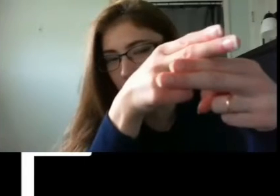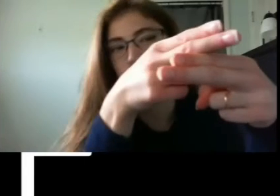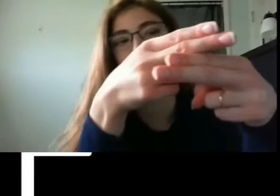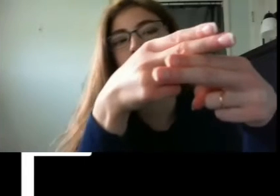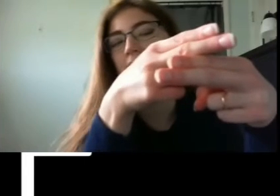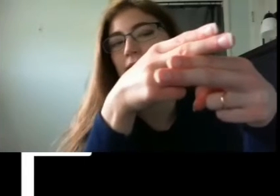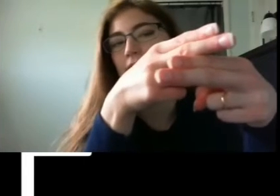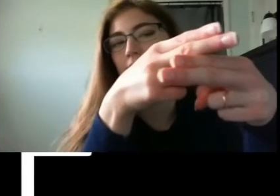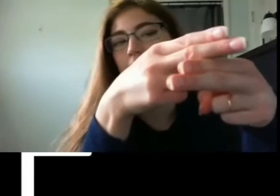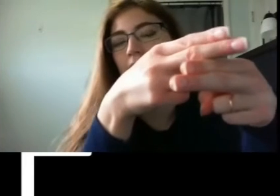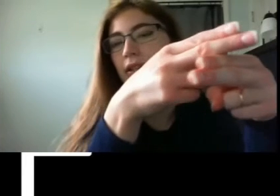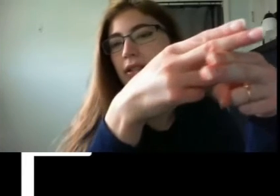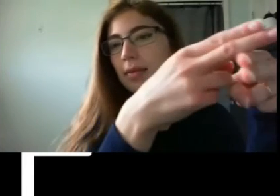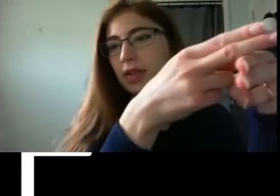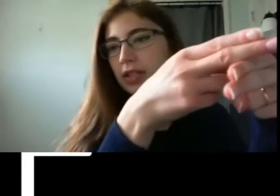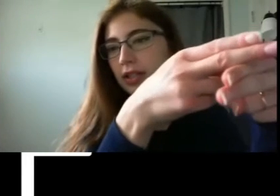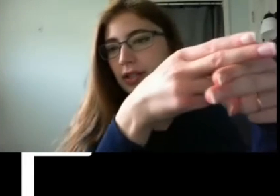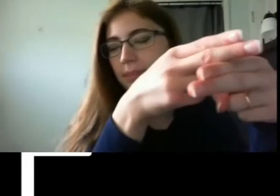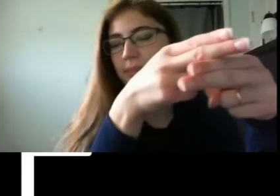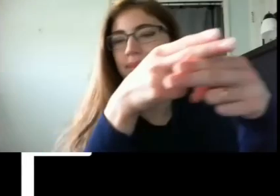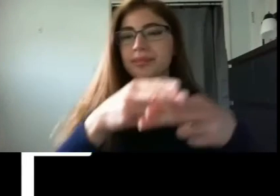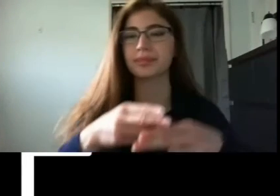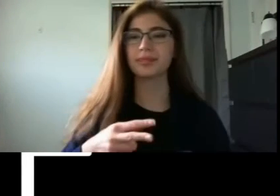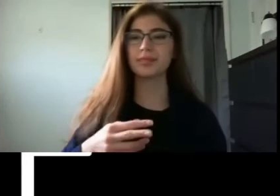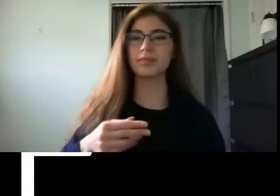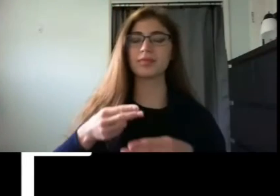at your knuckles, hitting on top of each other.